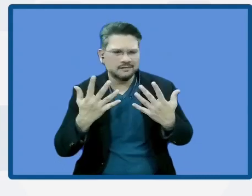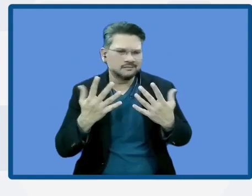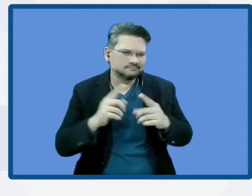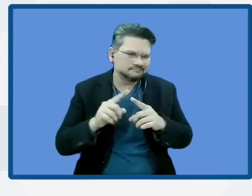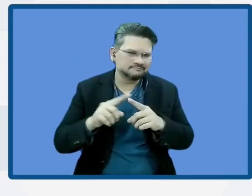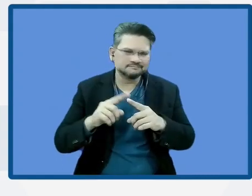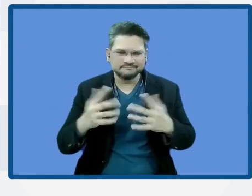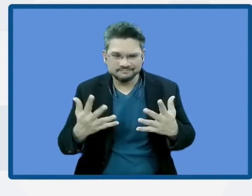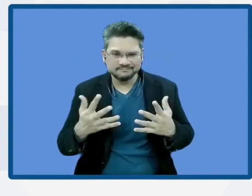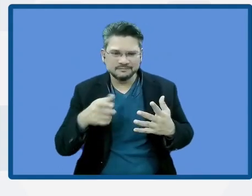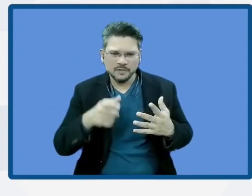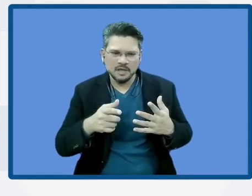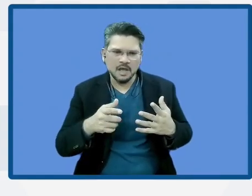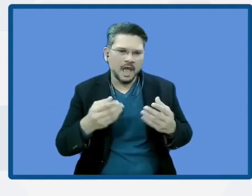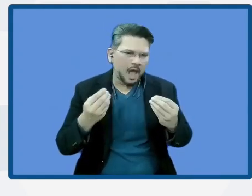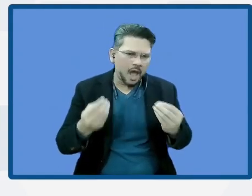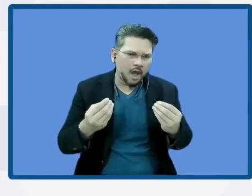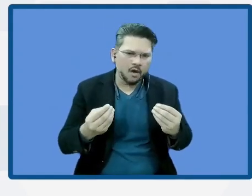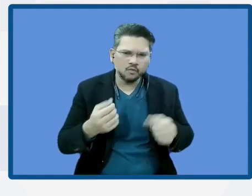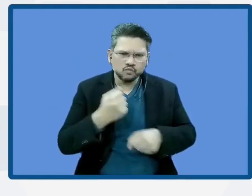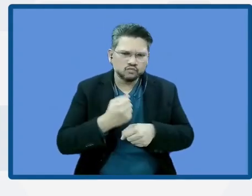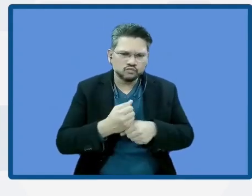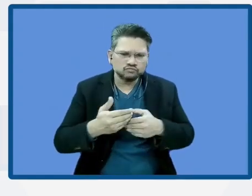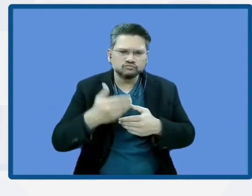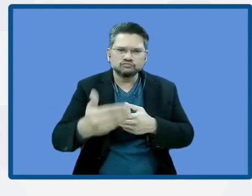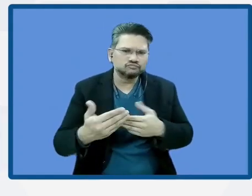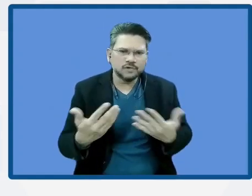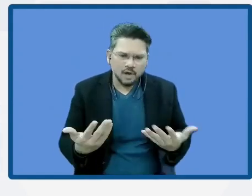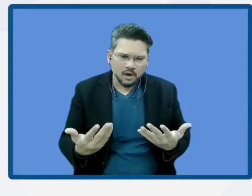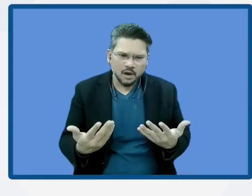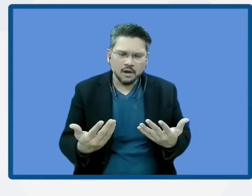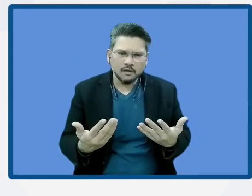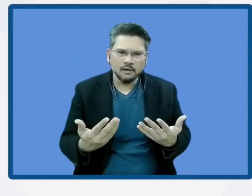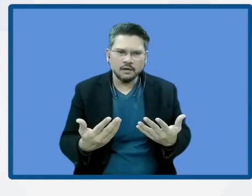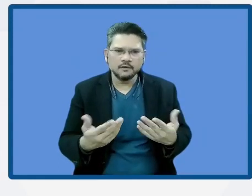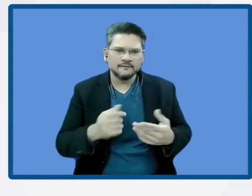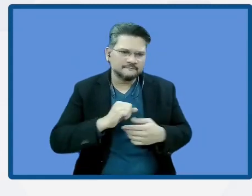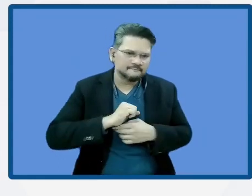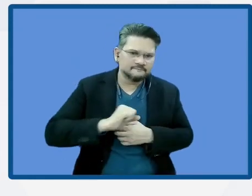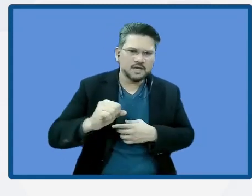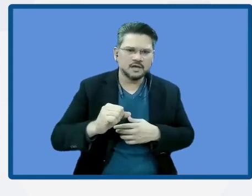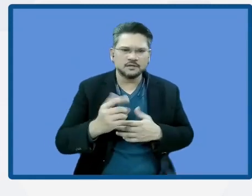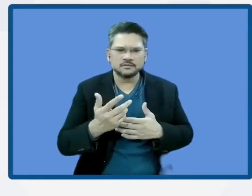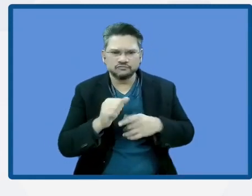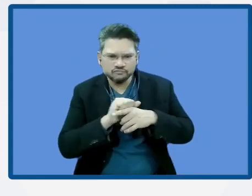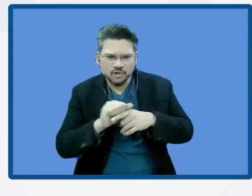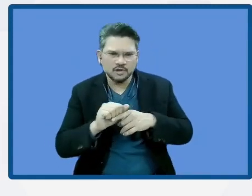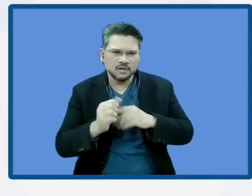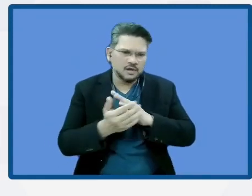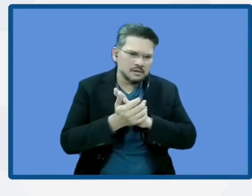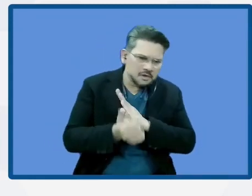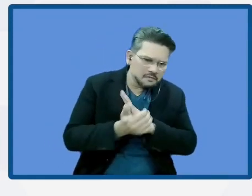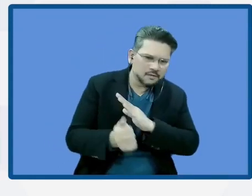of actions is to foster capabilities and trainings at every single level,